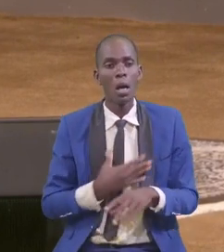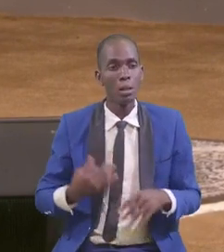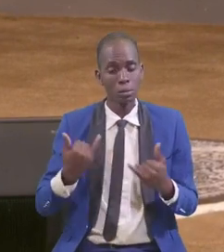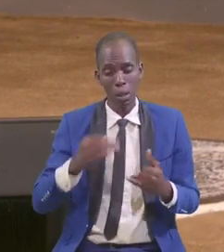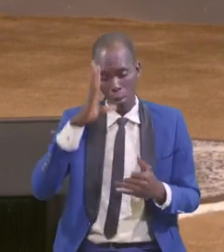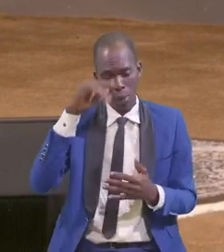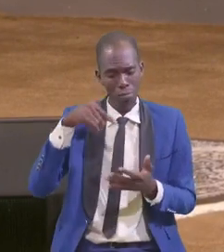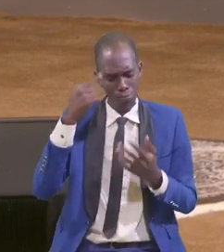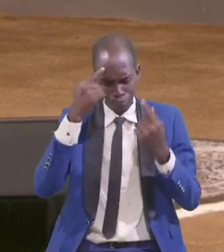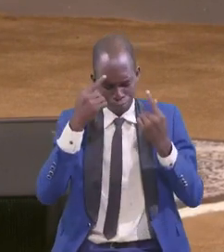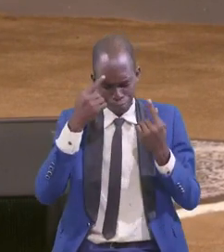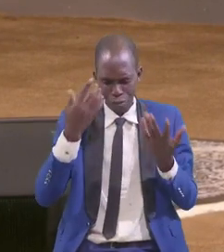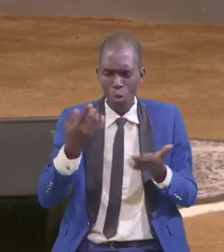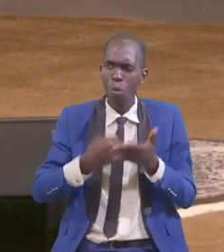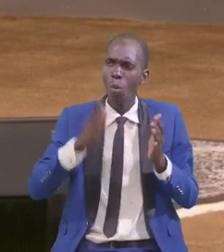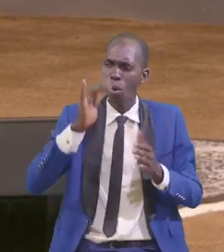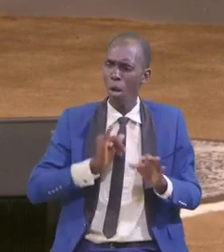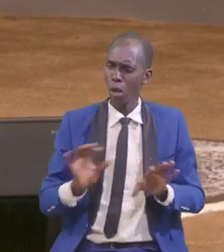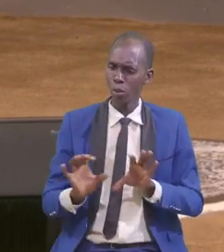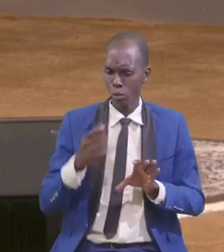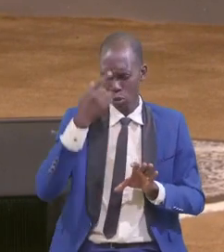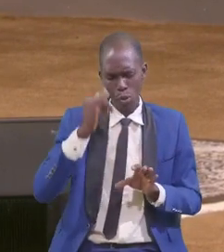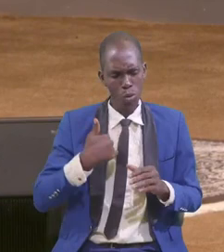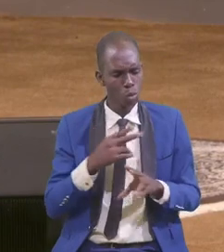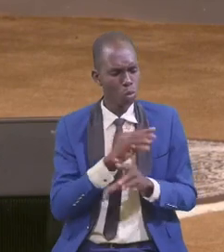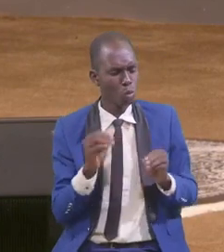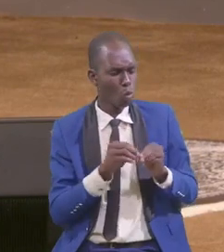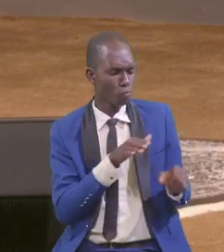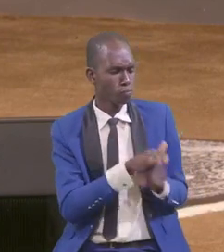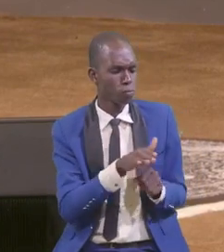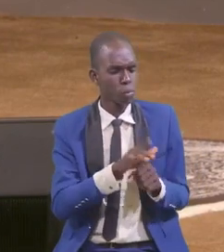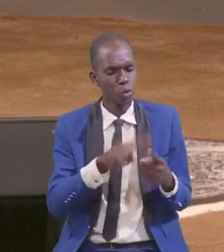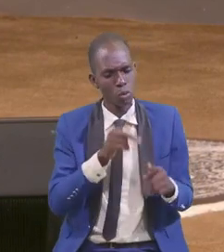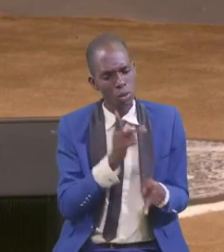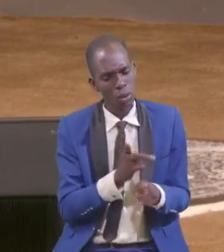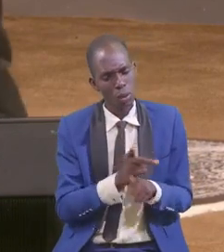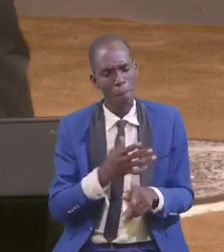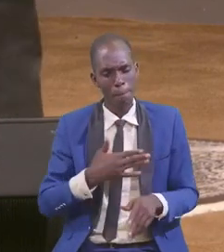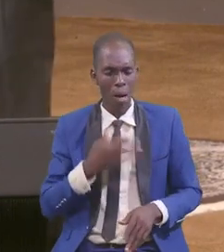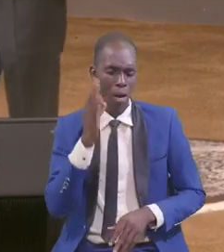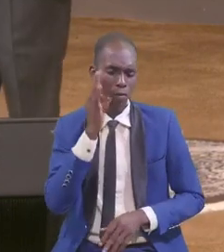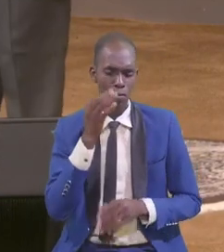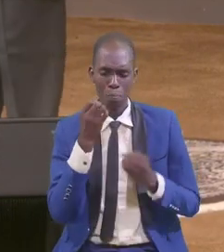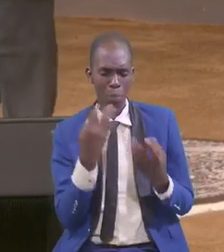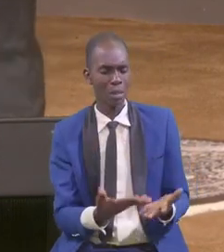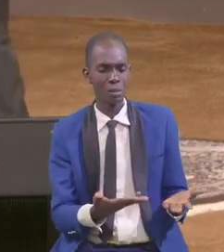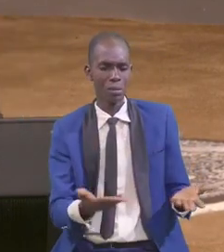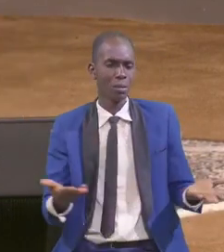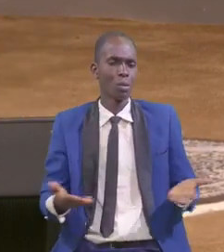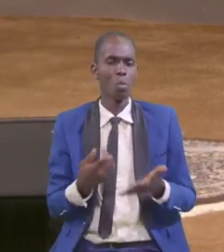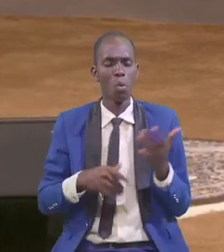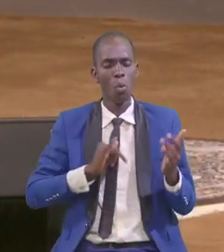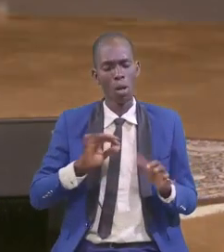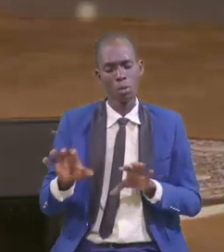I have no room where to bestow my fruits. Look at verse 18. In verse 18, then he